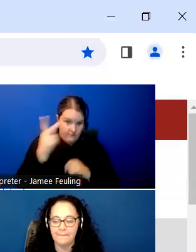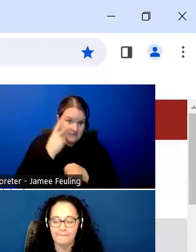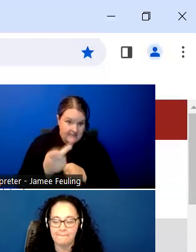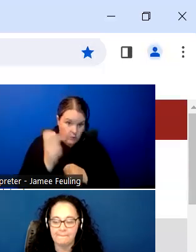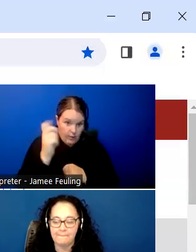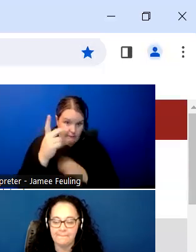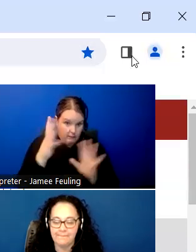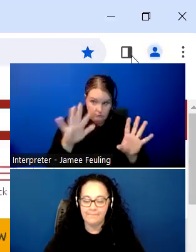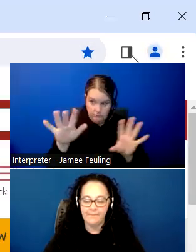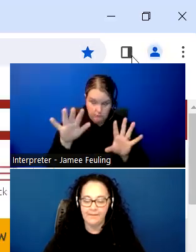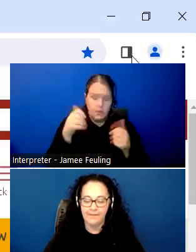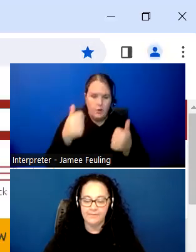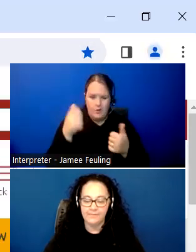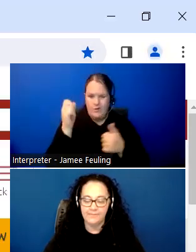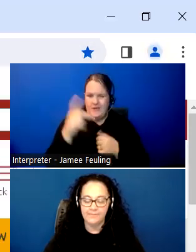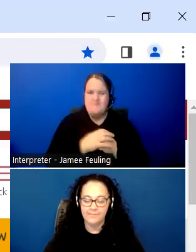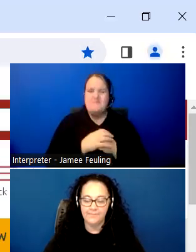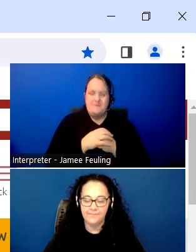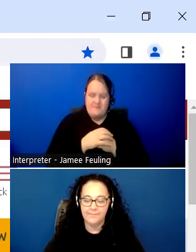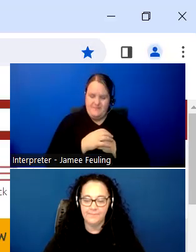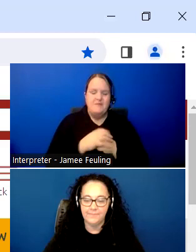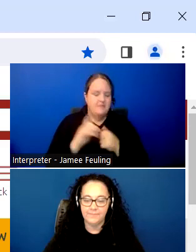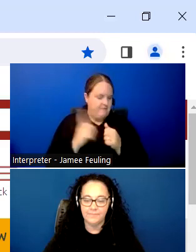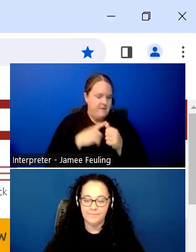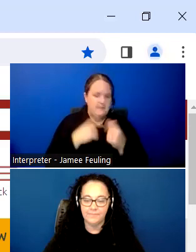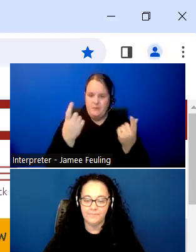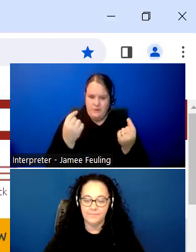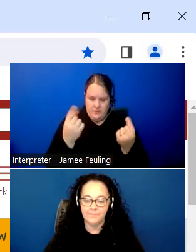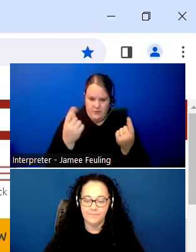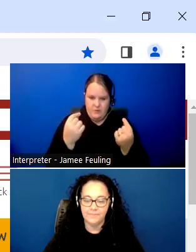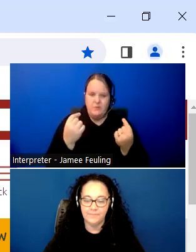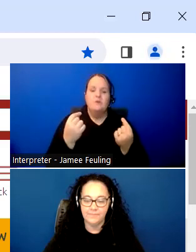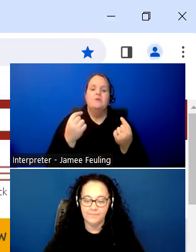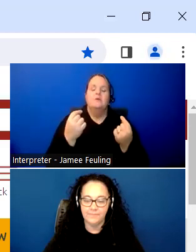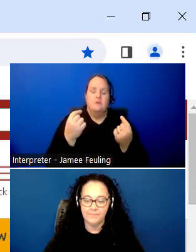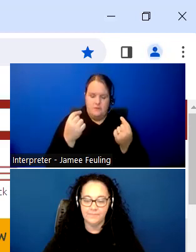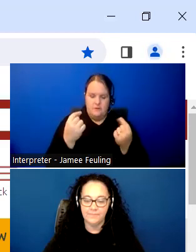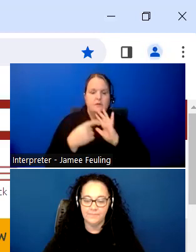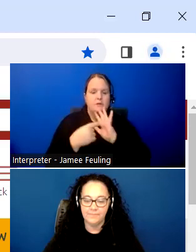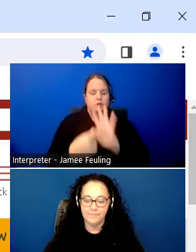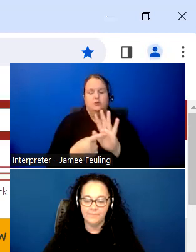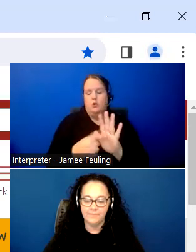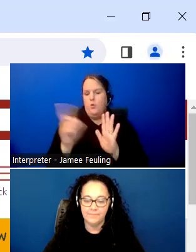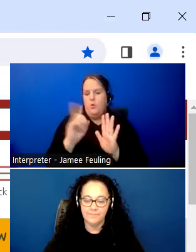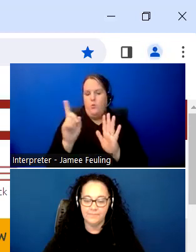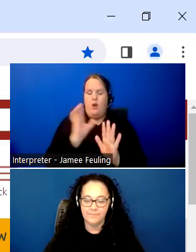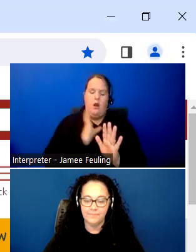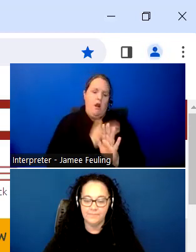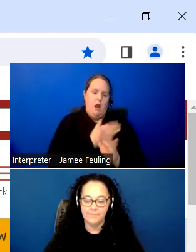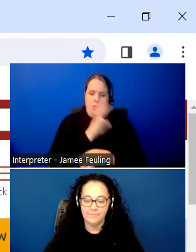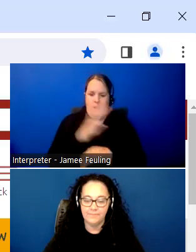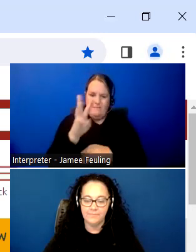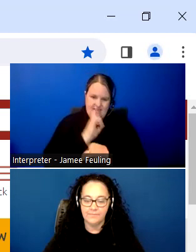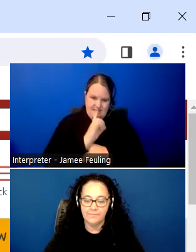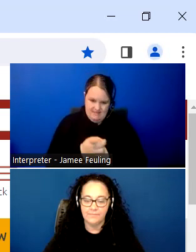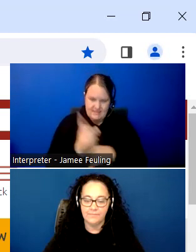okay? Mhm. Okay, so first thing I wanted to do is show where our website is,